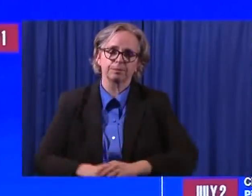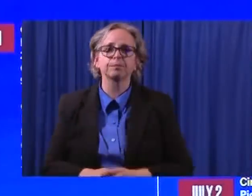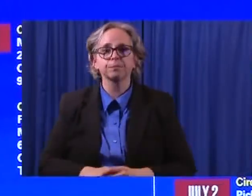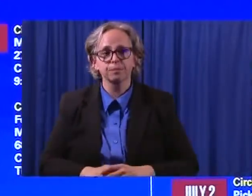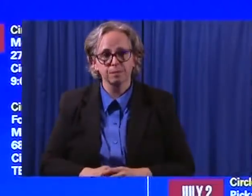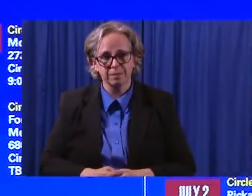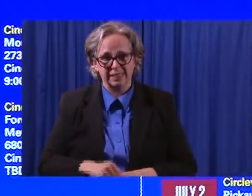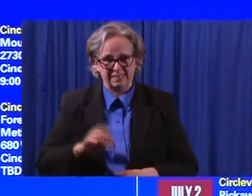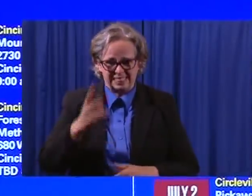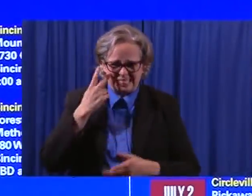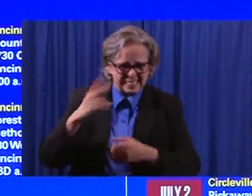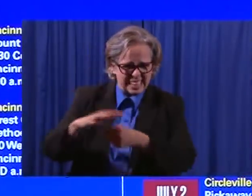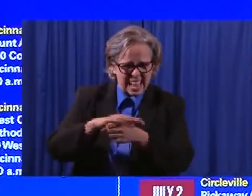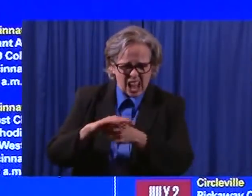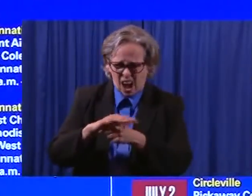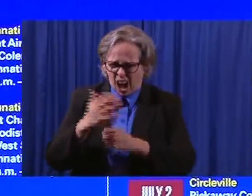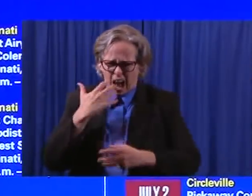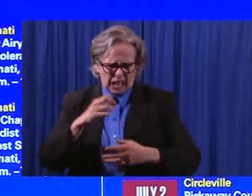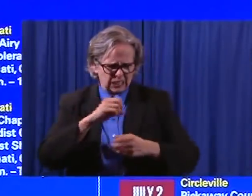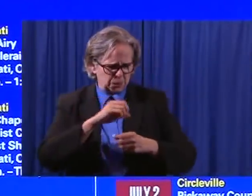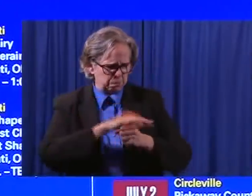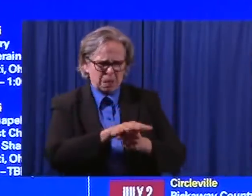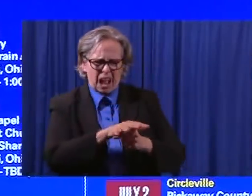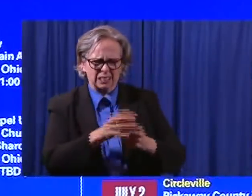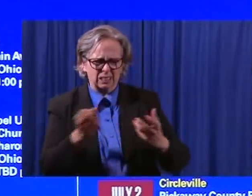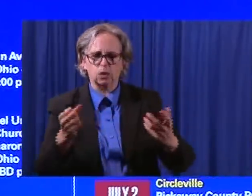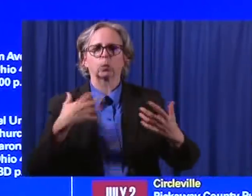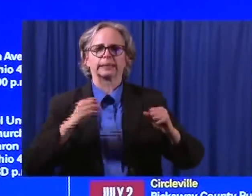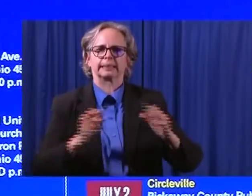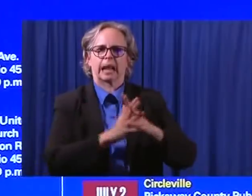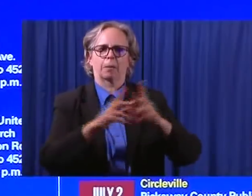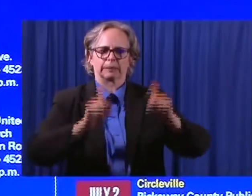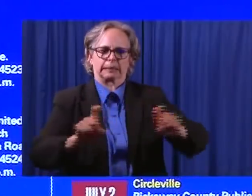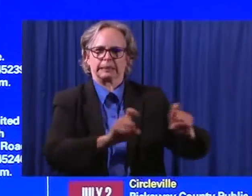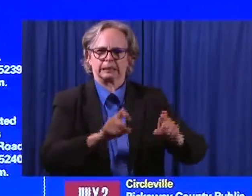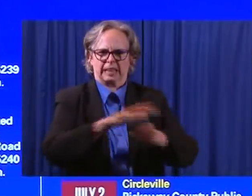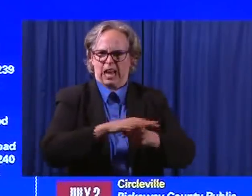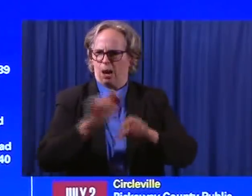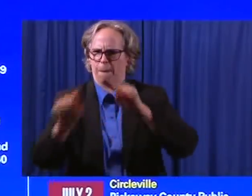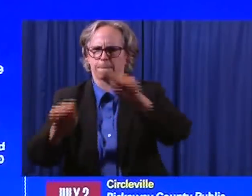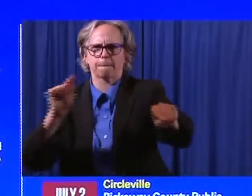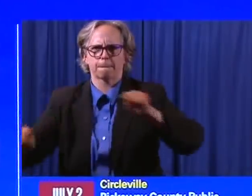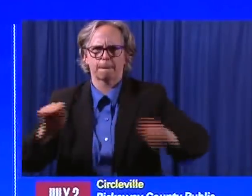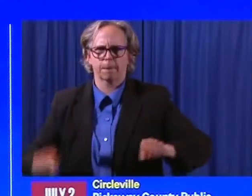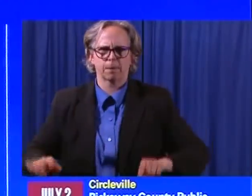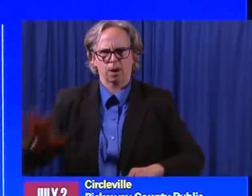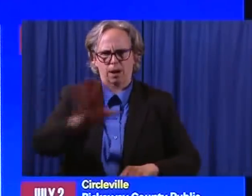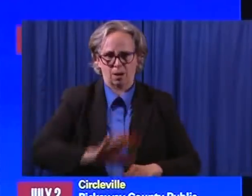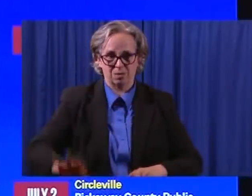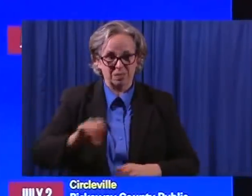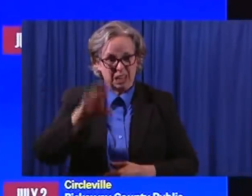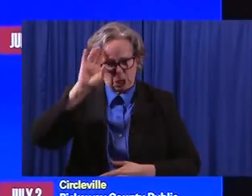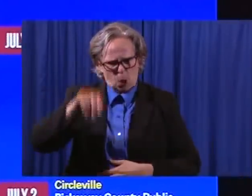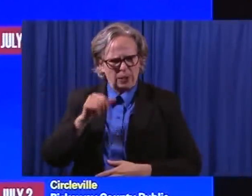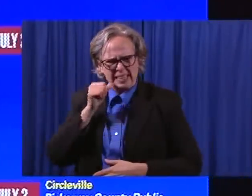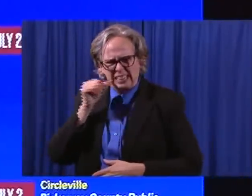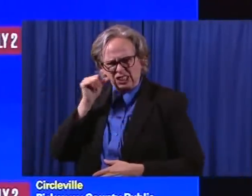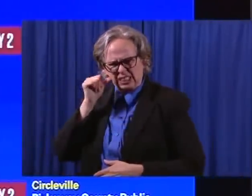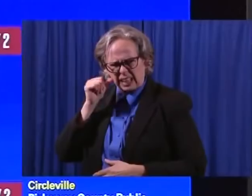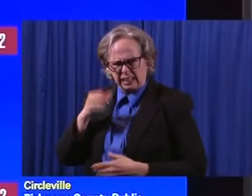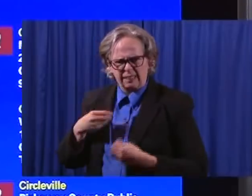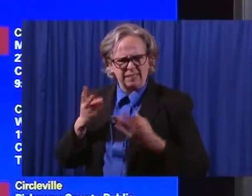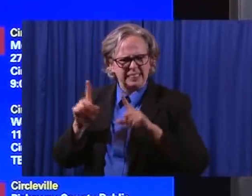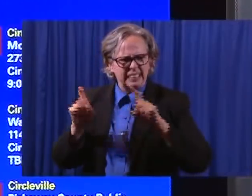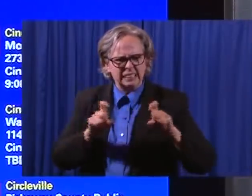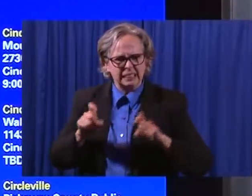cases, and so this testing is important. I know yesterday in Xenia, I think they had over 900